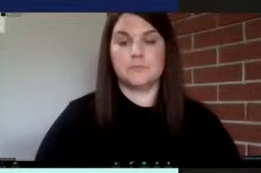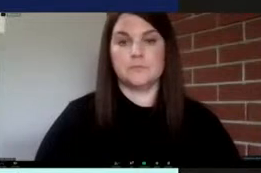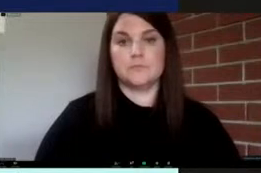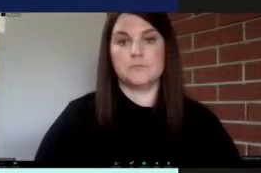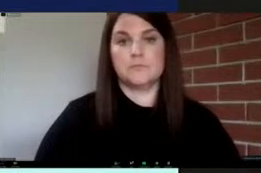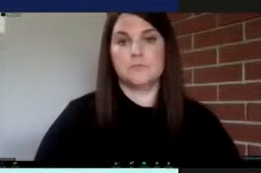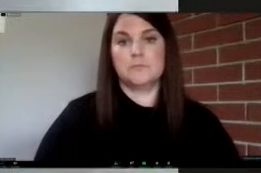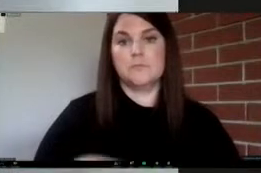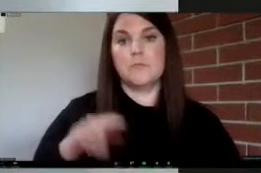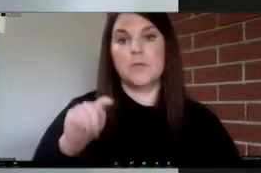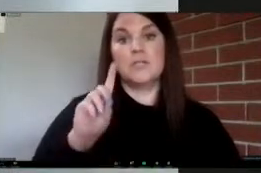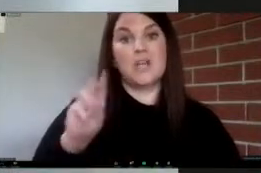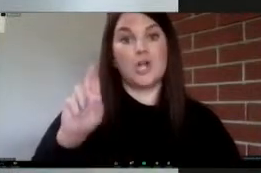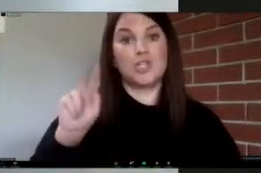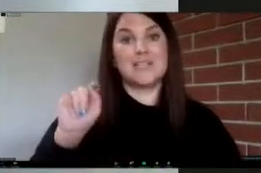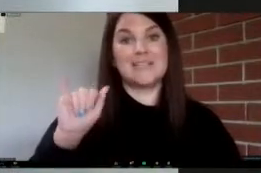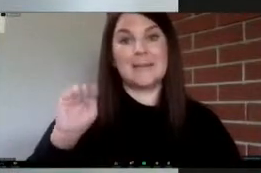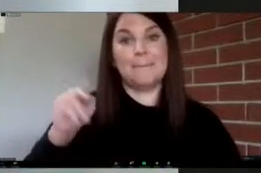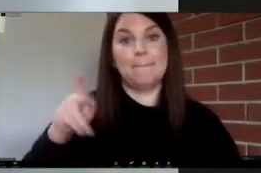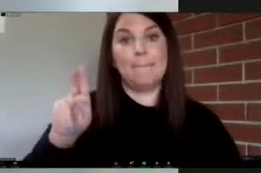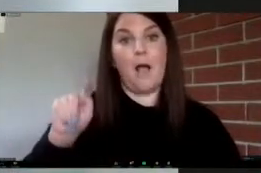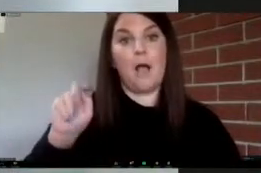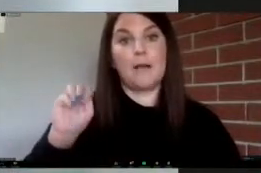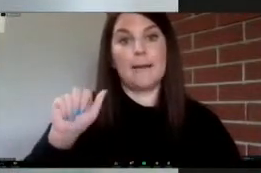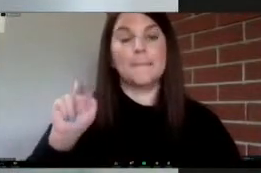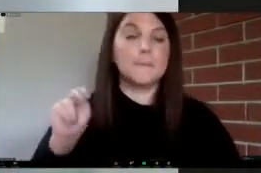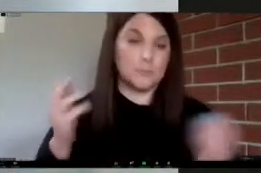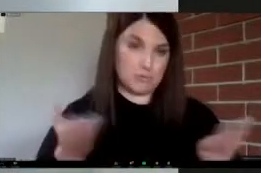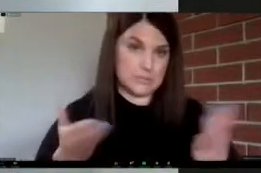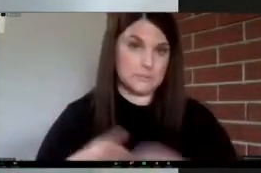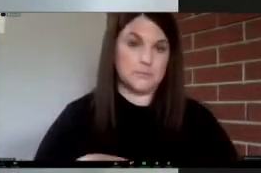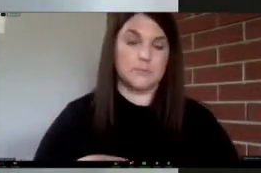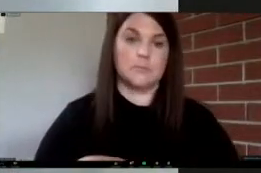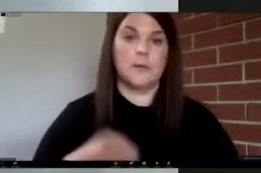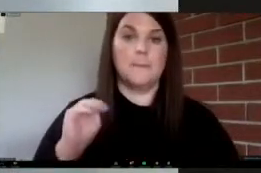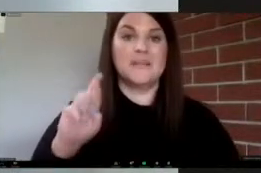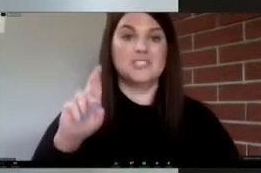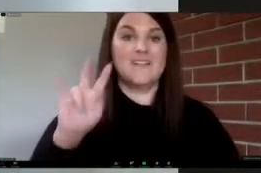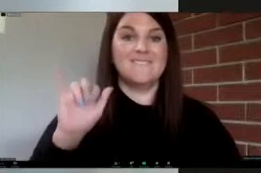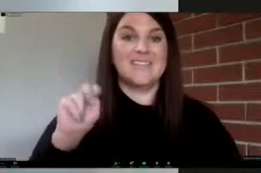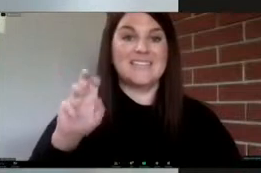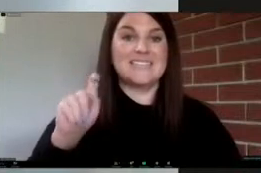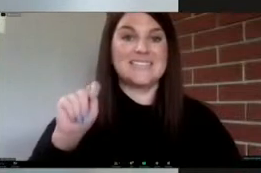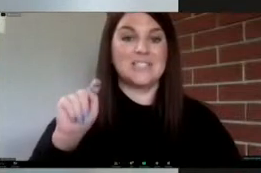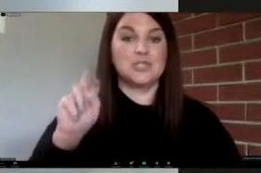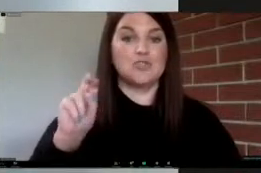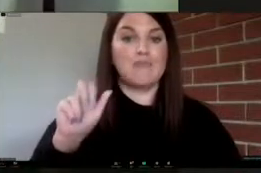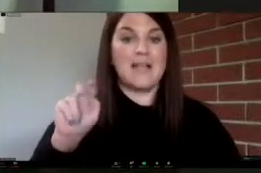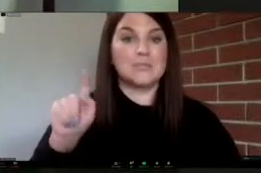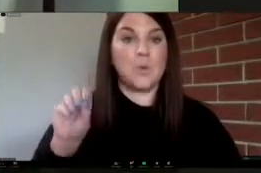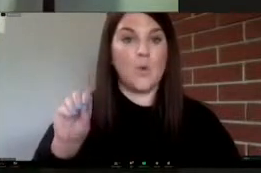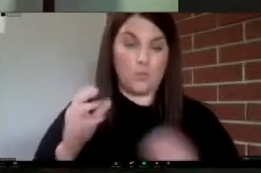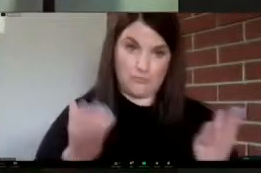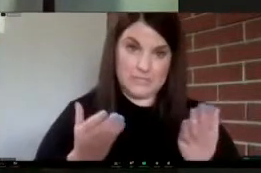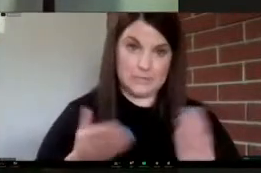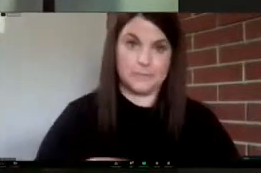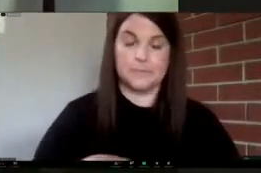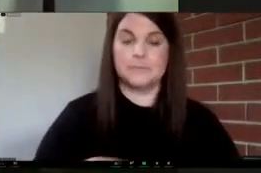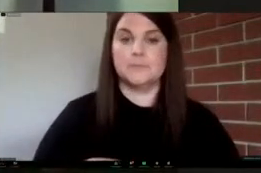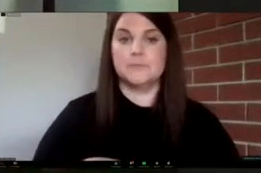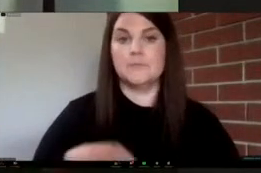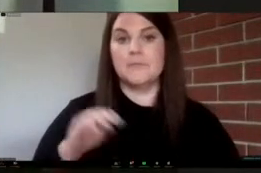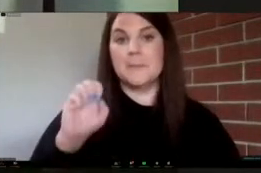Dr. Tim Putnam. Present. Mr. Vincent Torenzo. Present.